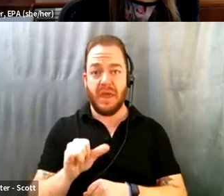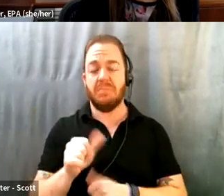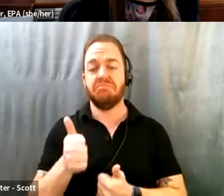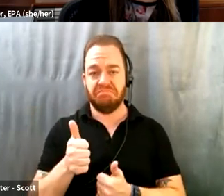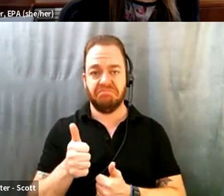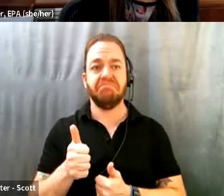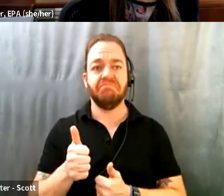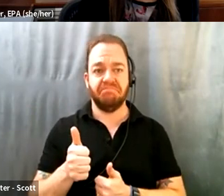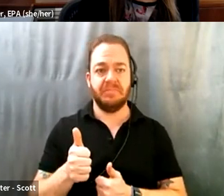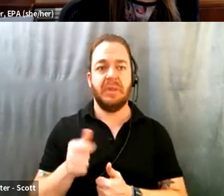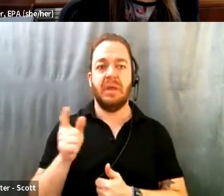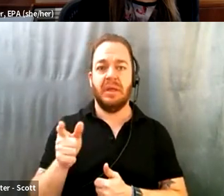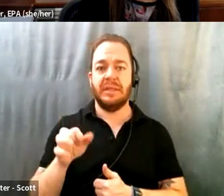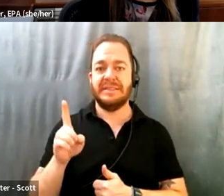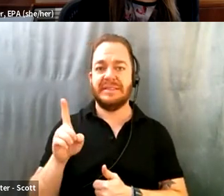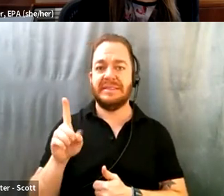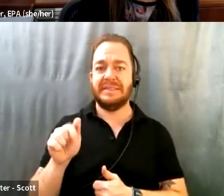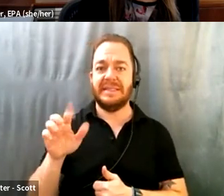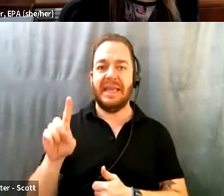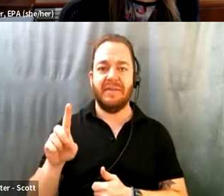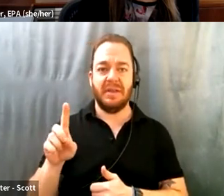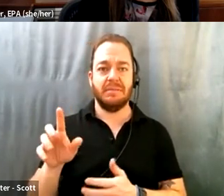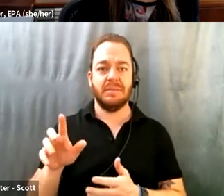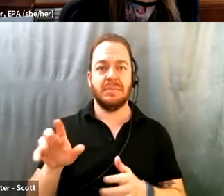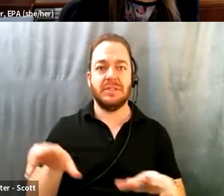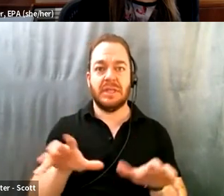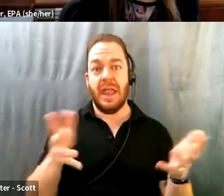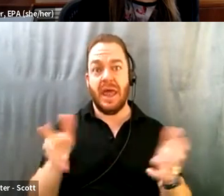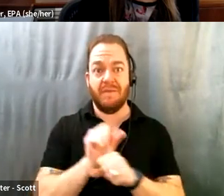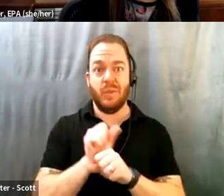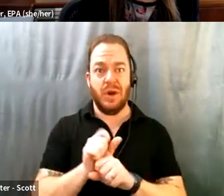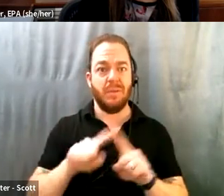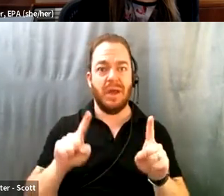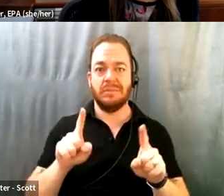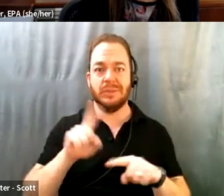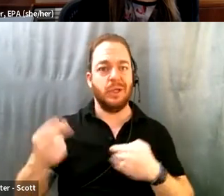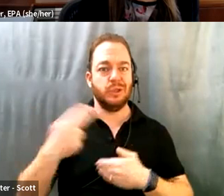Yeah. David has done a lot of work. He just wasn't able to join today. I think he's traveling. Yes, unfortunately.